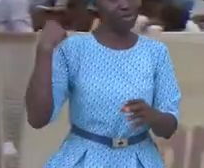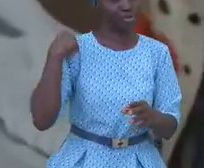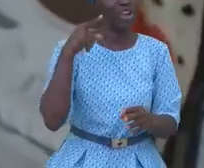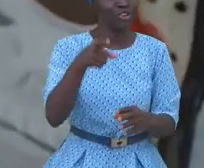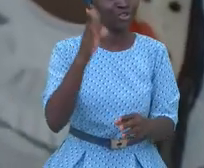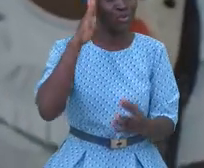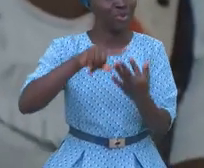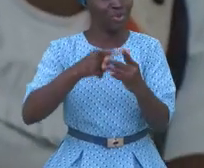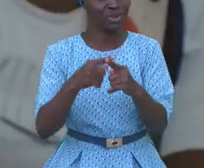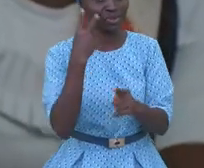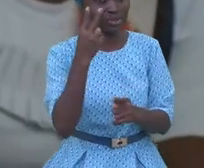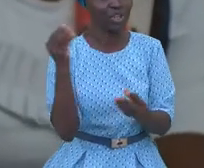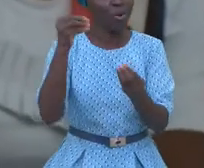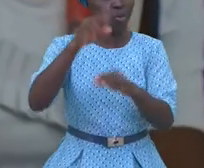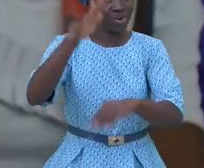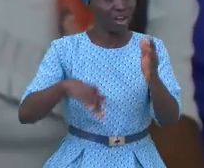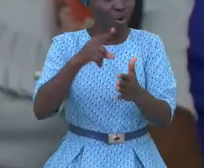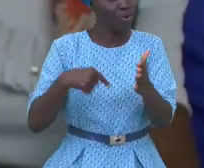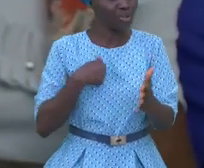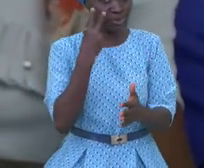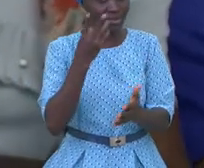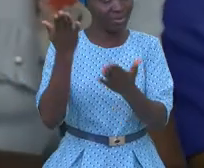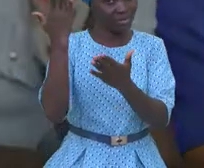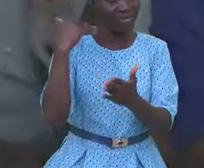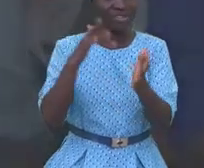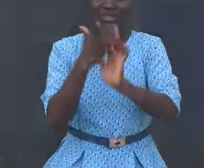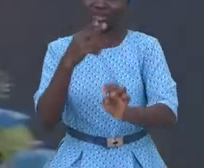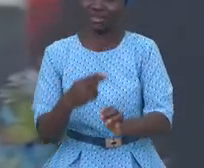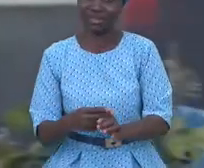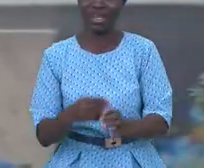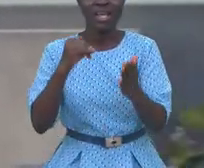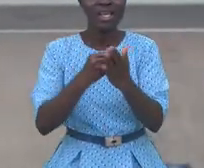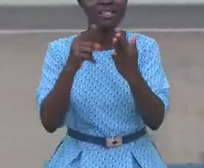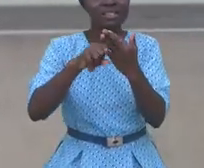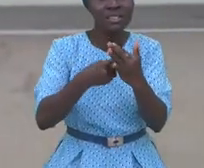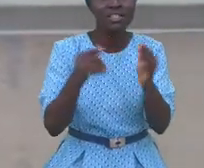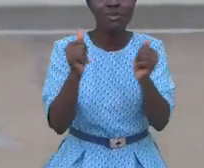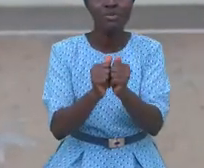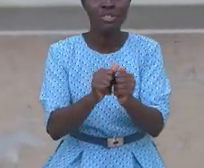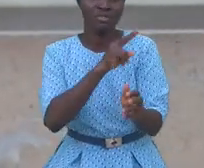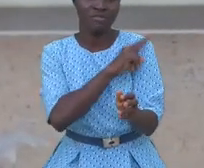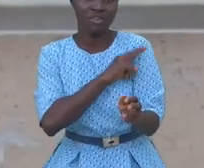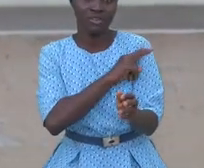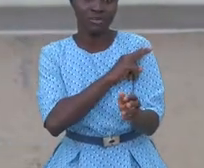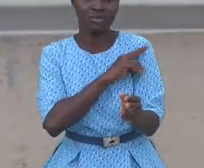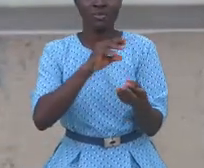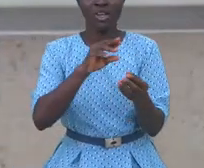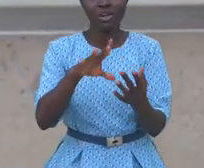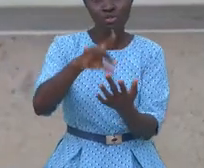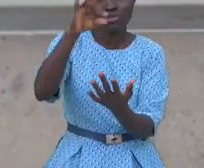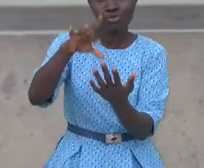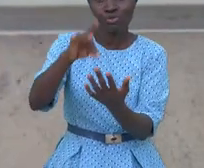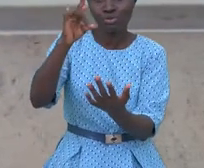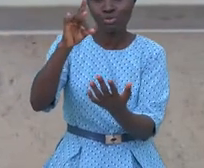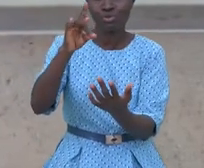You will go beyond where we have gone. It starts with virtue. Choose